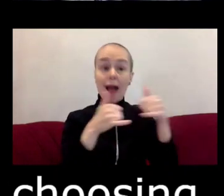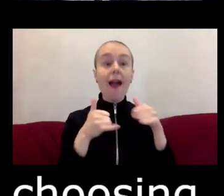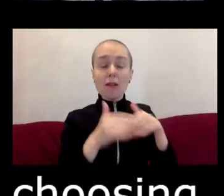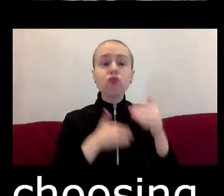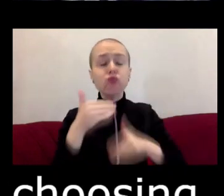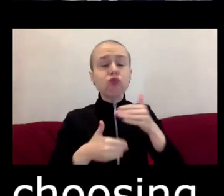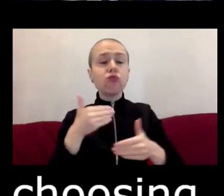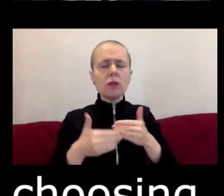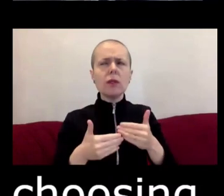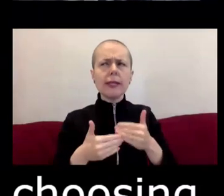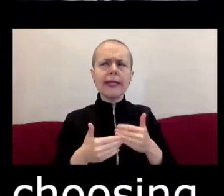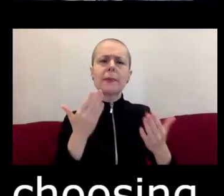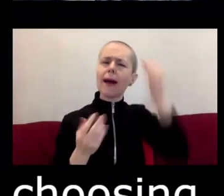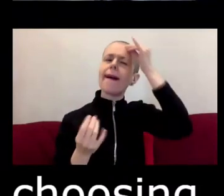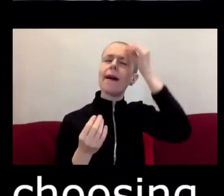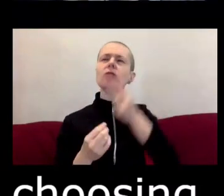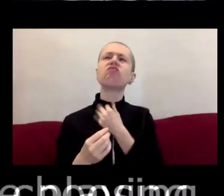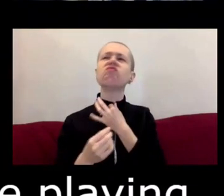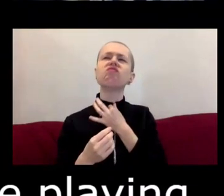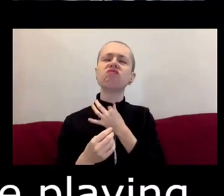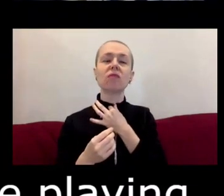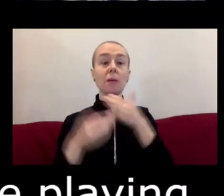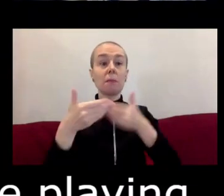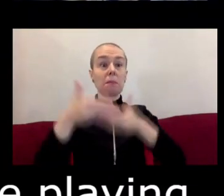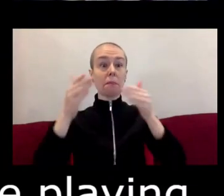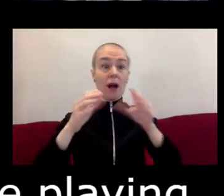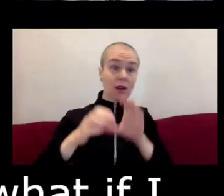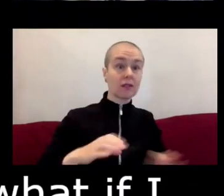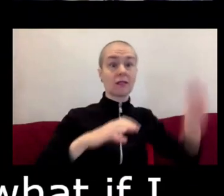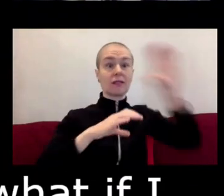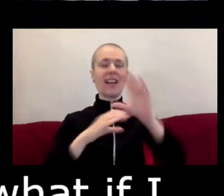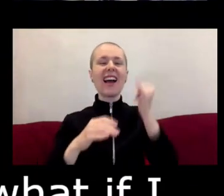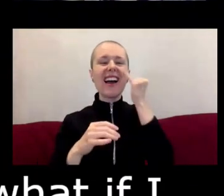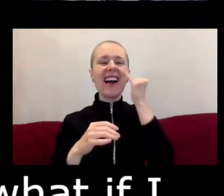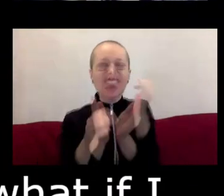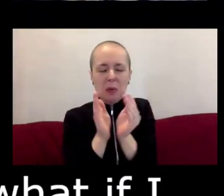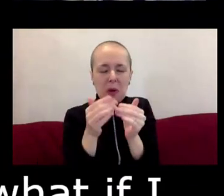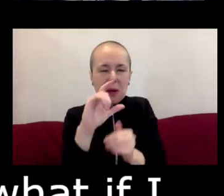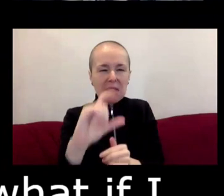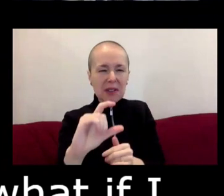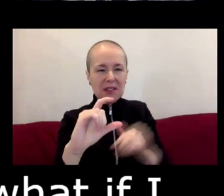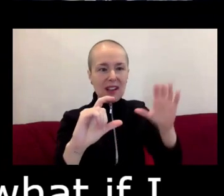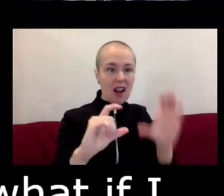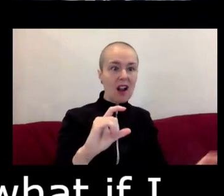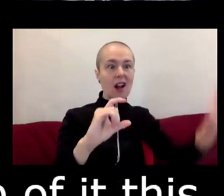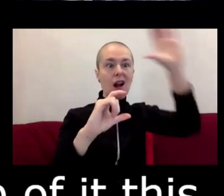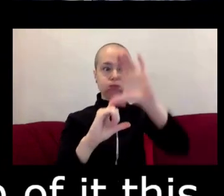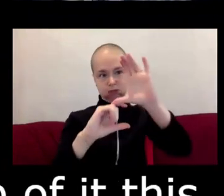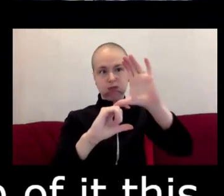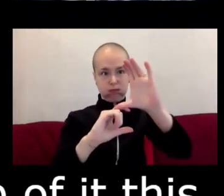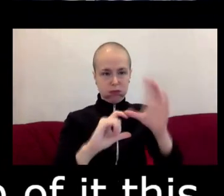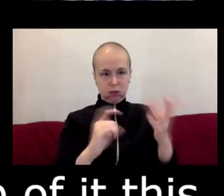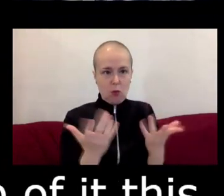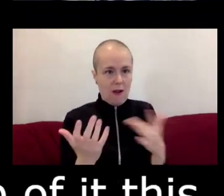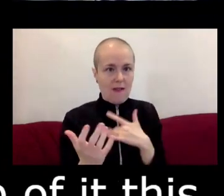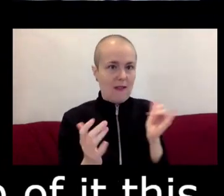about, what if I put this giant box on top of this tiny little box? What if I did that? Or